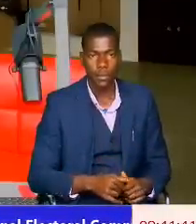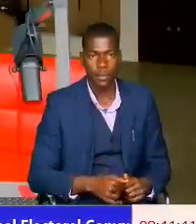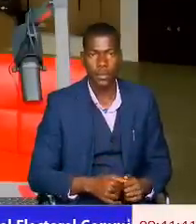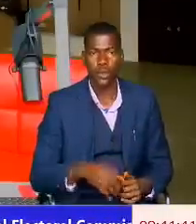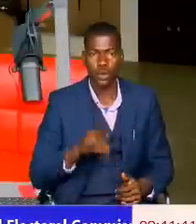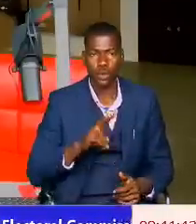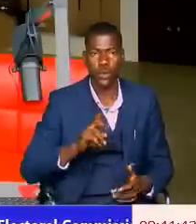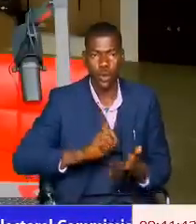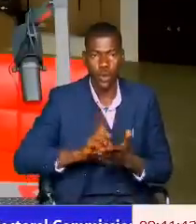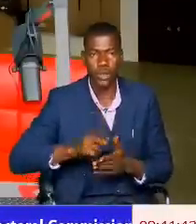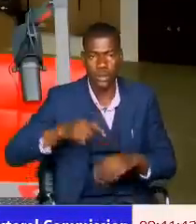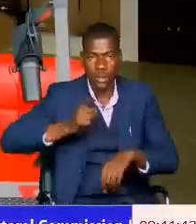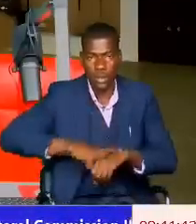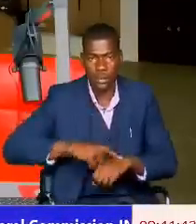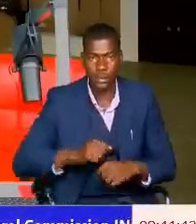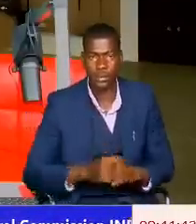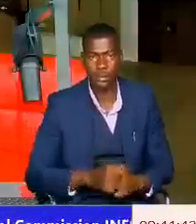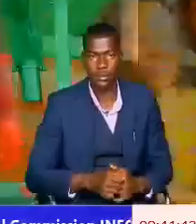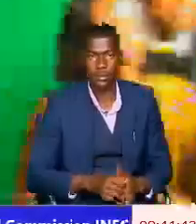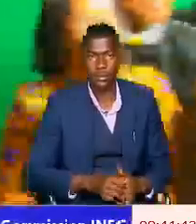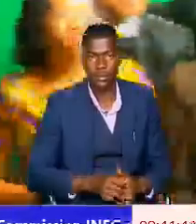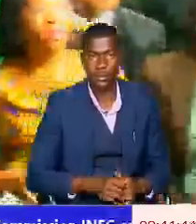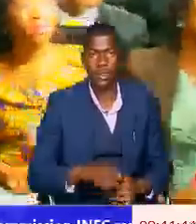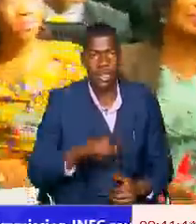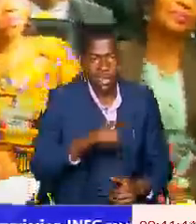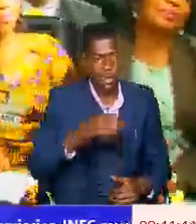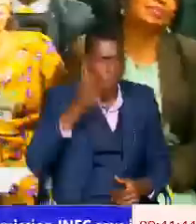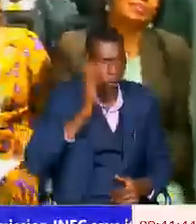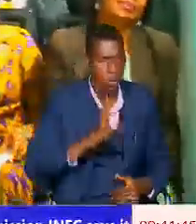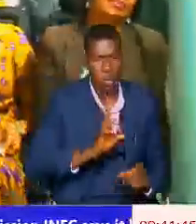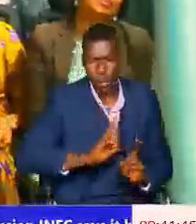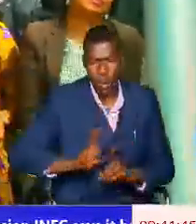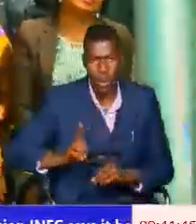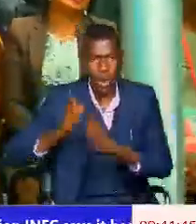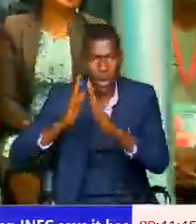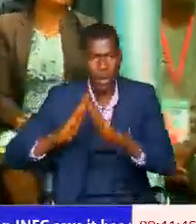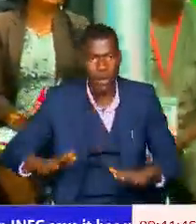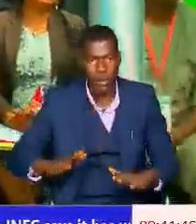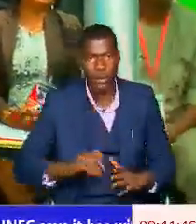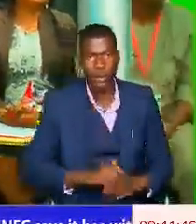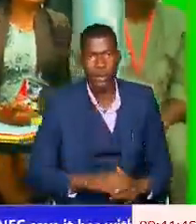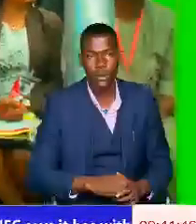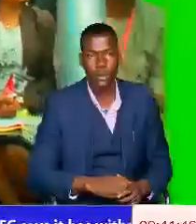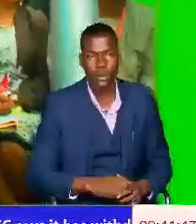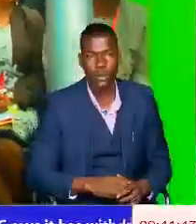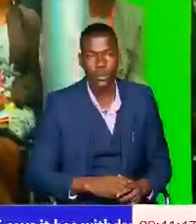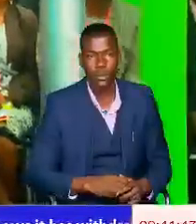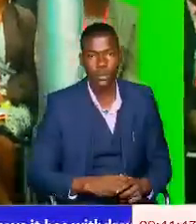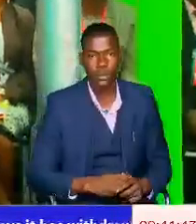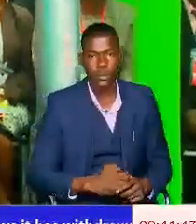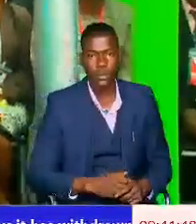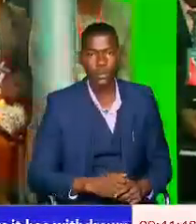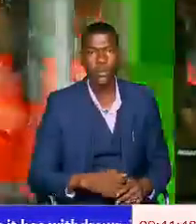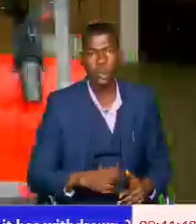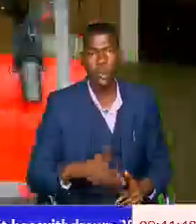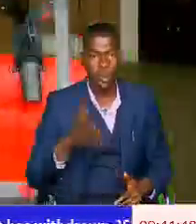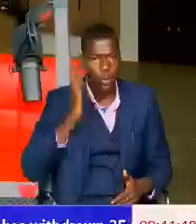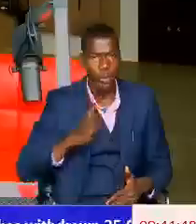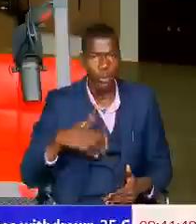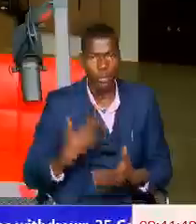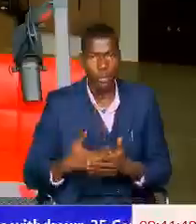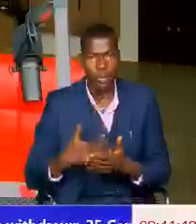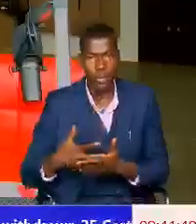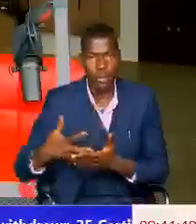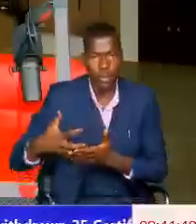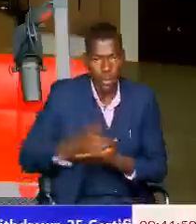time. Okay. Now, he will take over his house. Yes. We go sell the house. Okay. We go recover his money. I recover